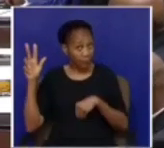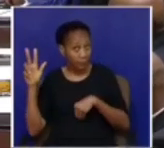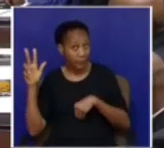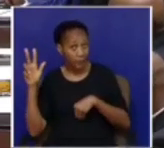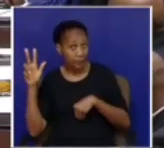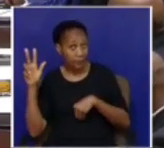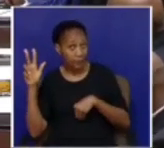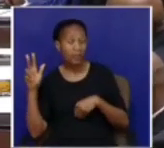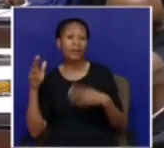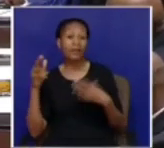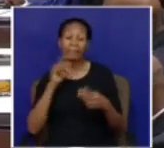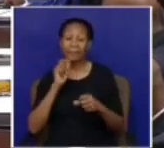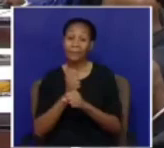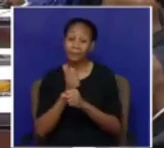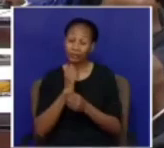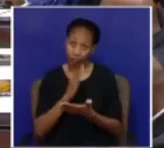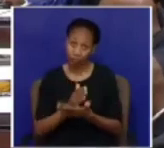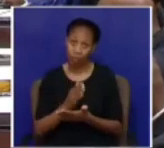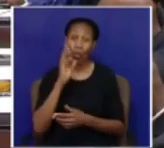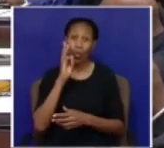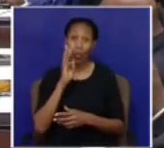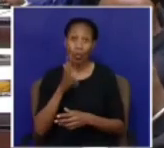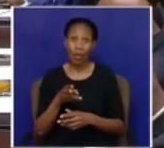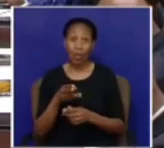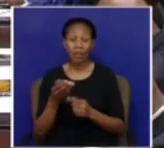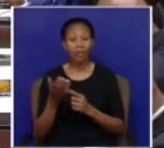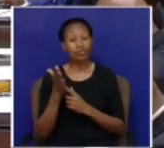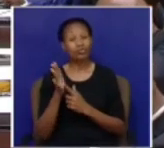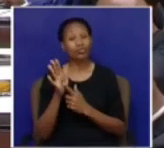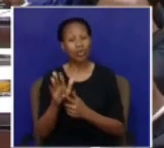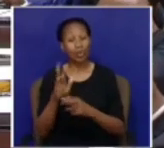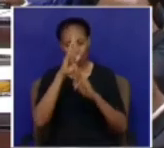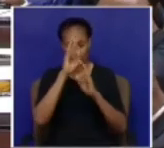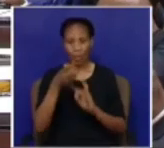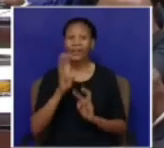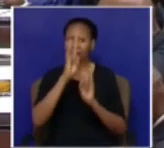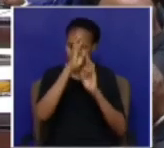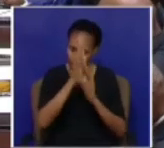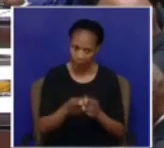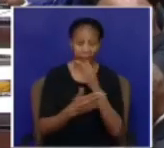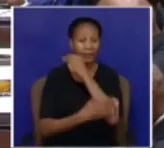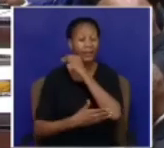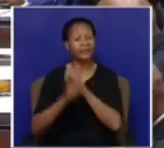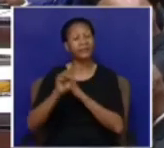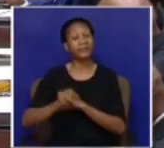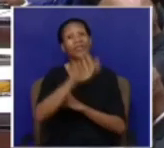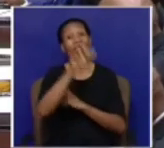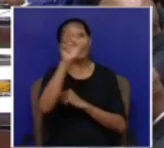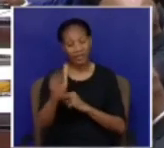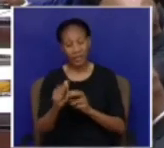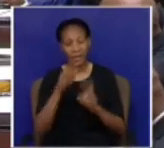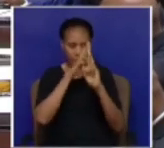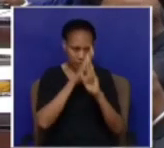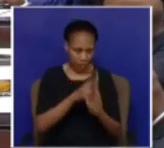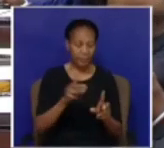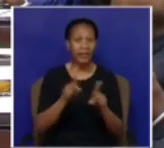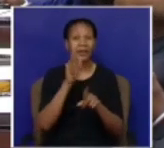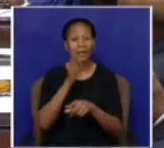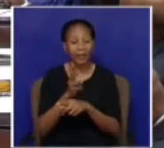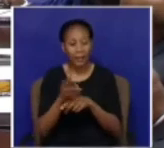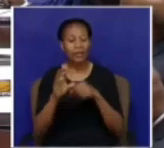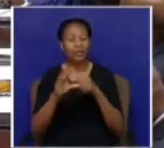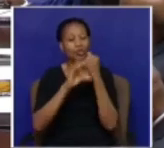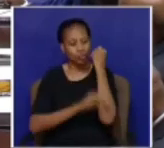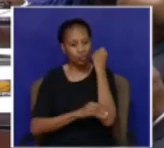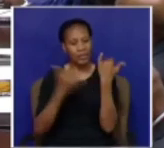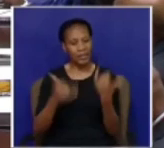of affirmation to actually indicate that you respect the Republic of South Africa and the Constitution. If so, can you please read and